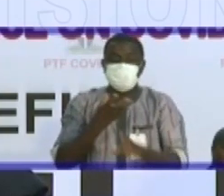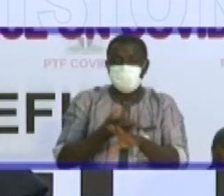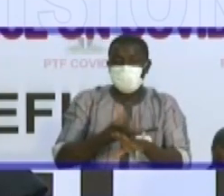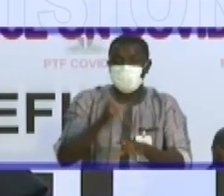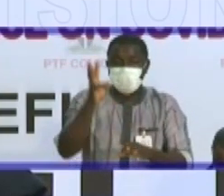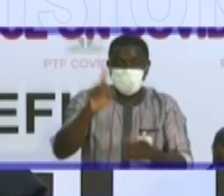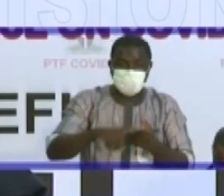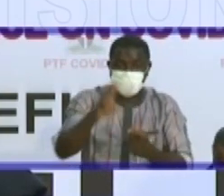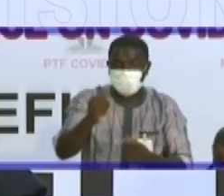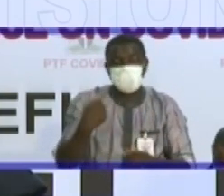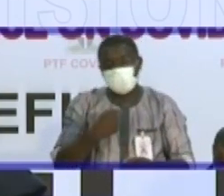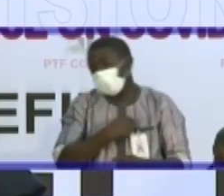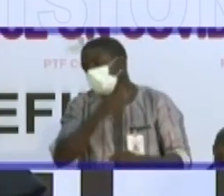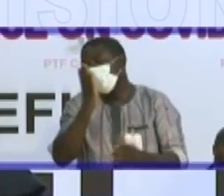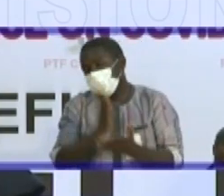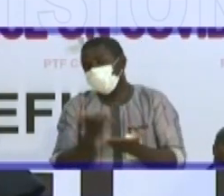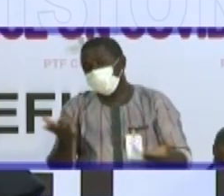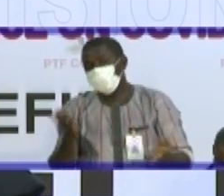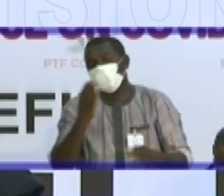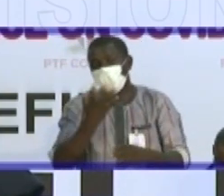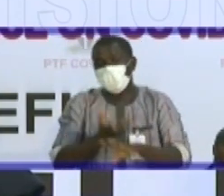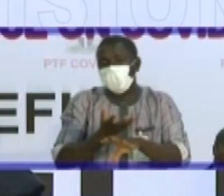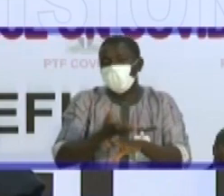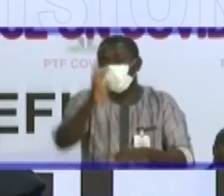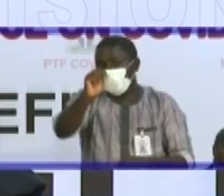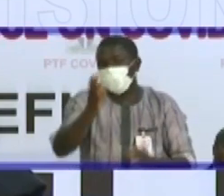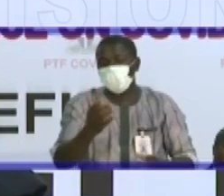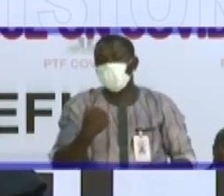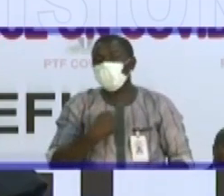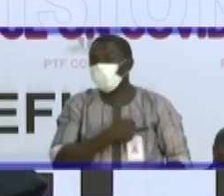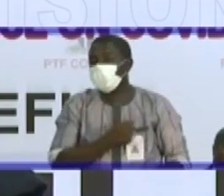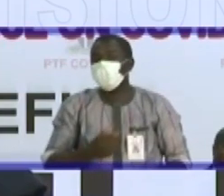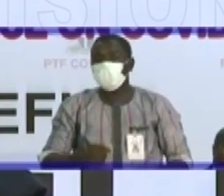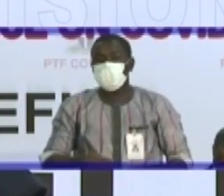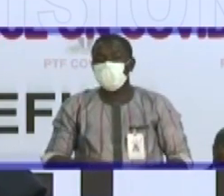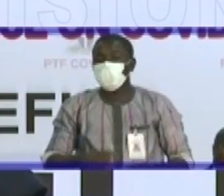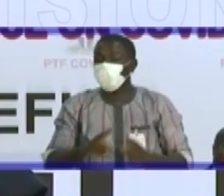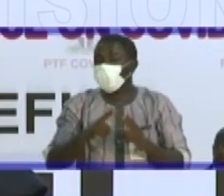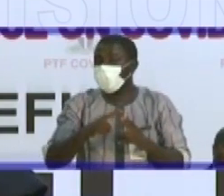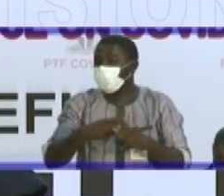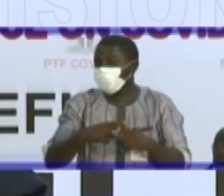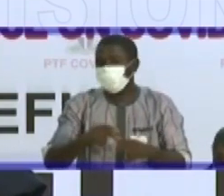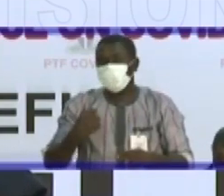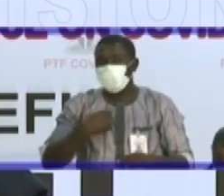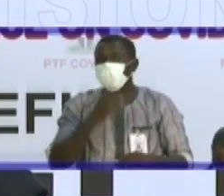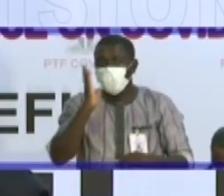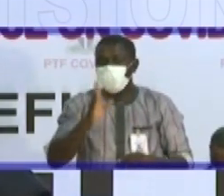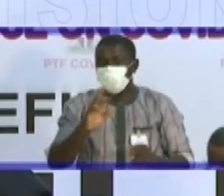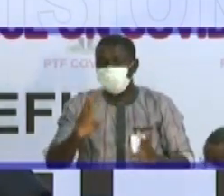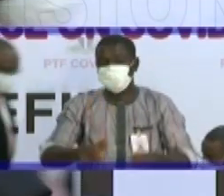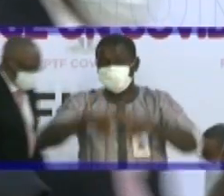And I can assure you that very soon, they'll be unmasked and they'll be